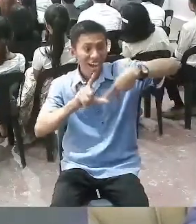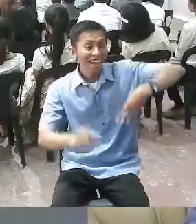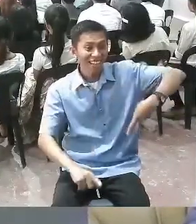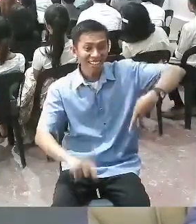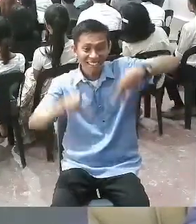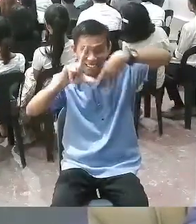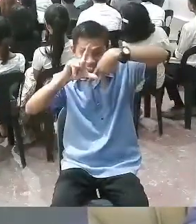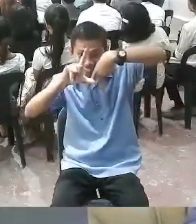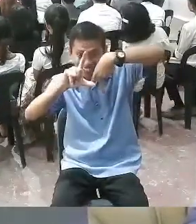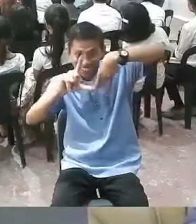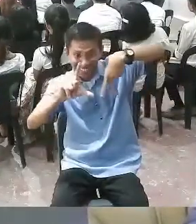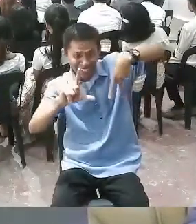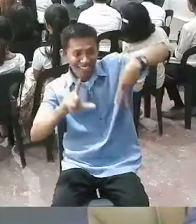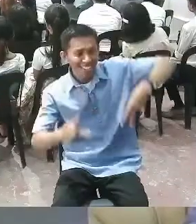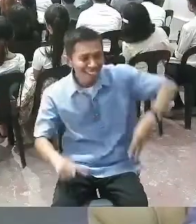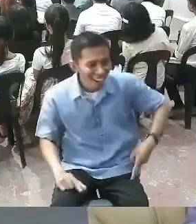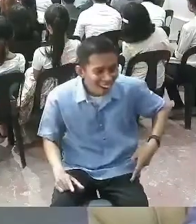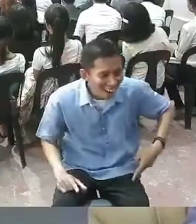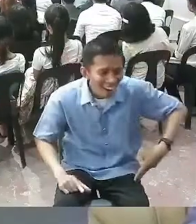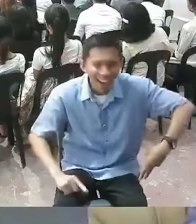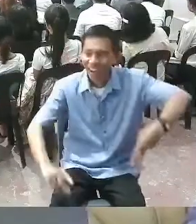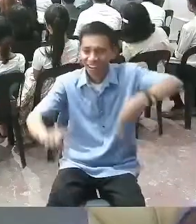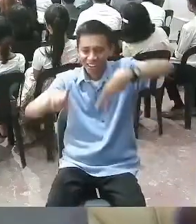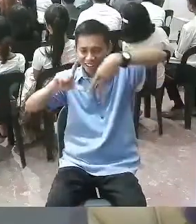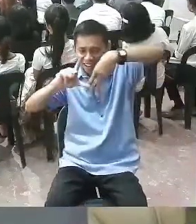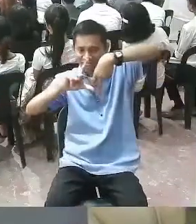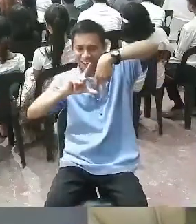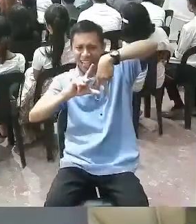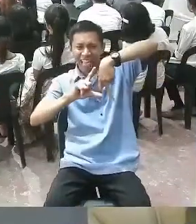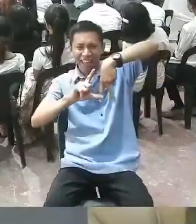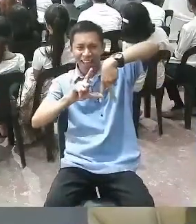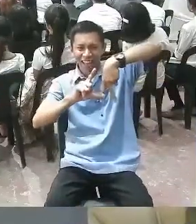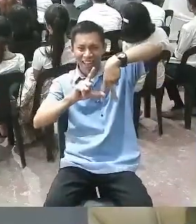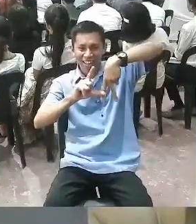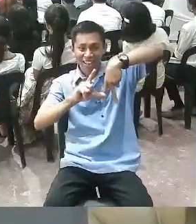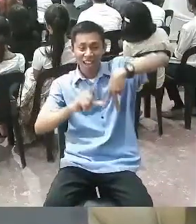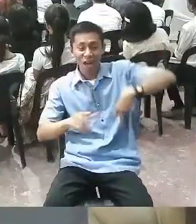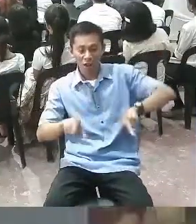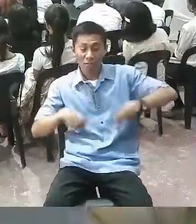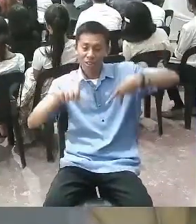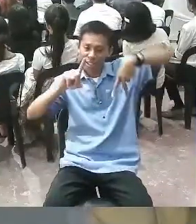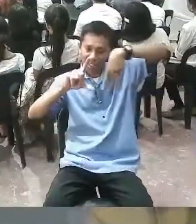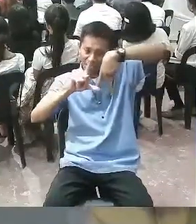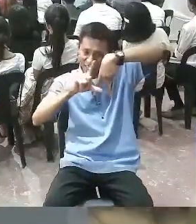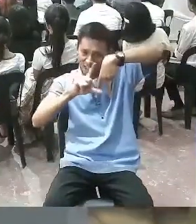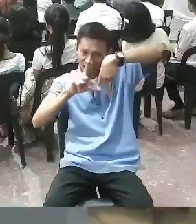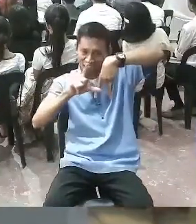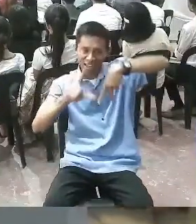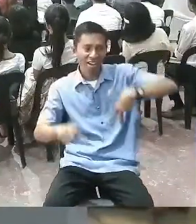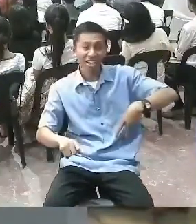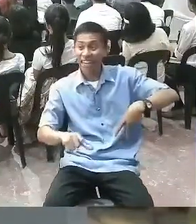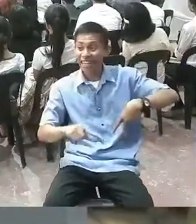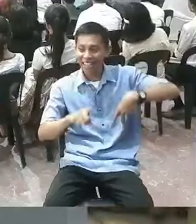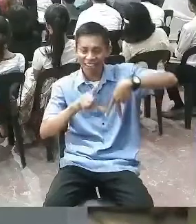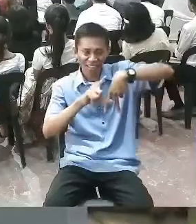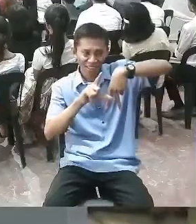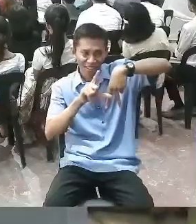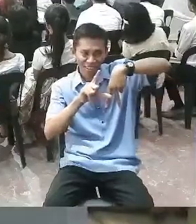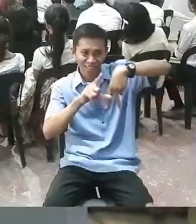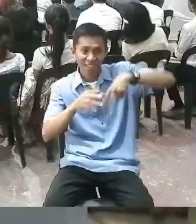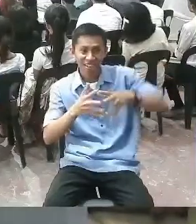Cebu is Sin City, all right? Every city I've ever been